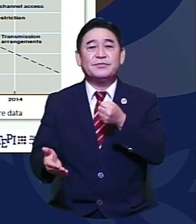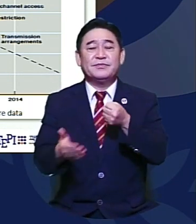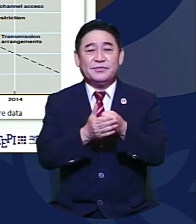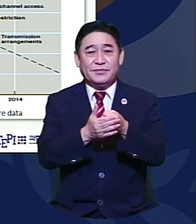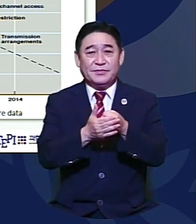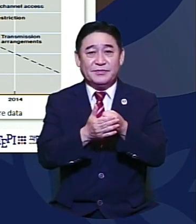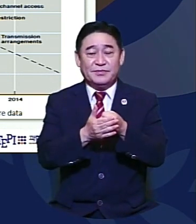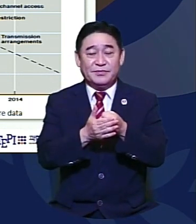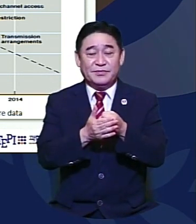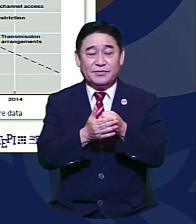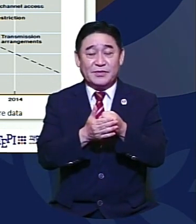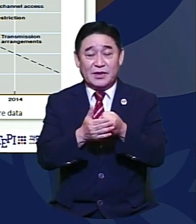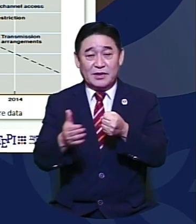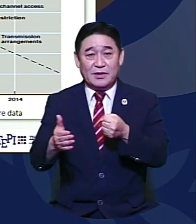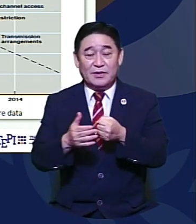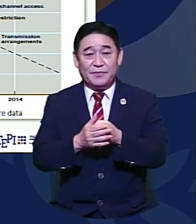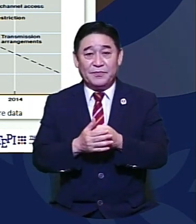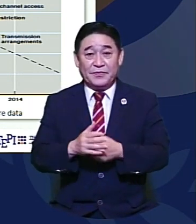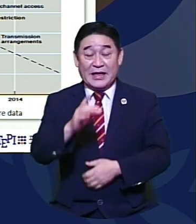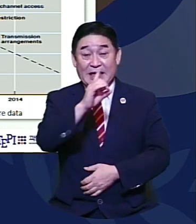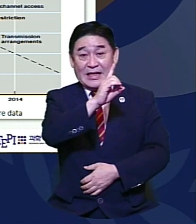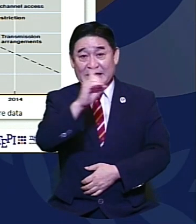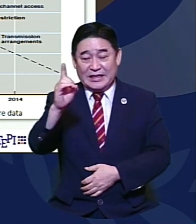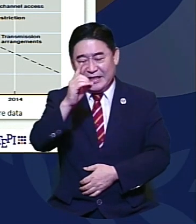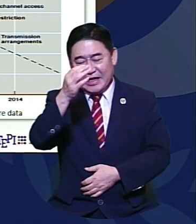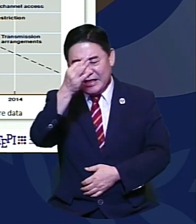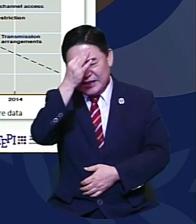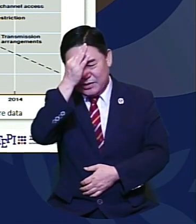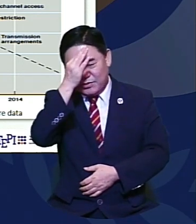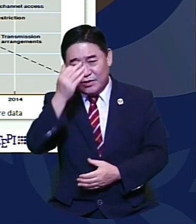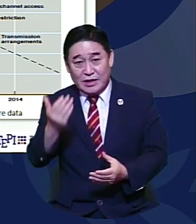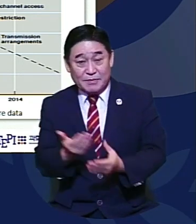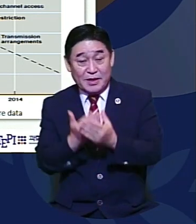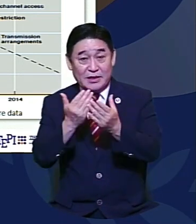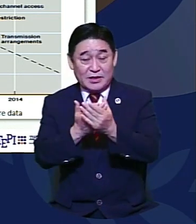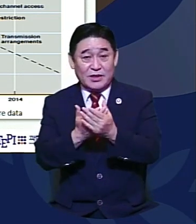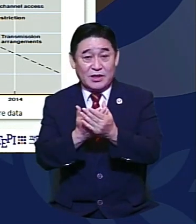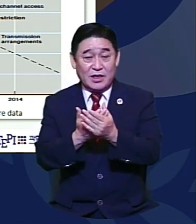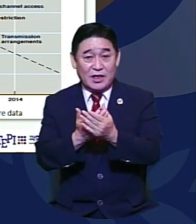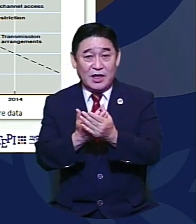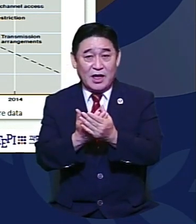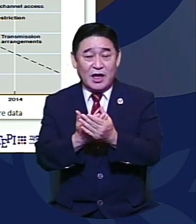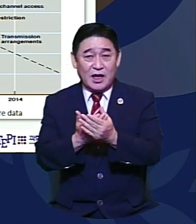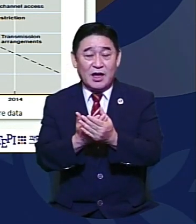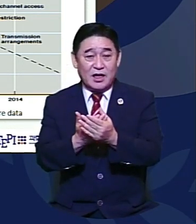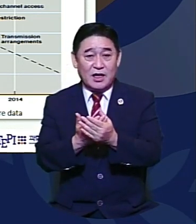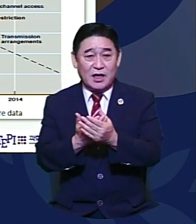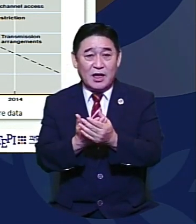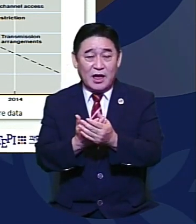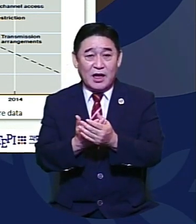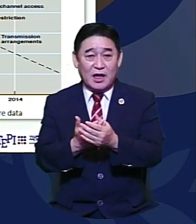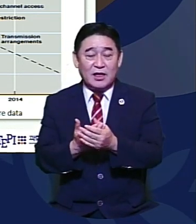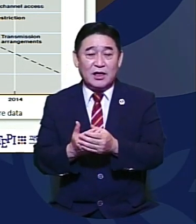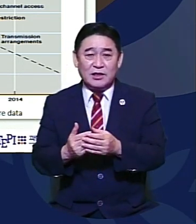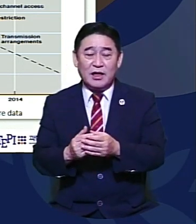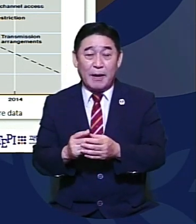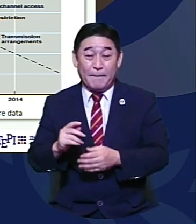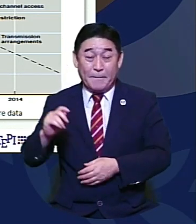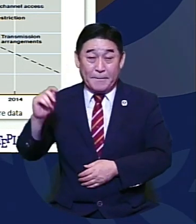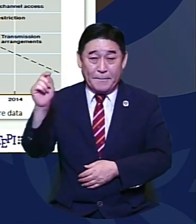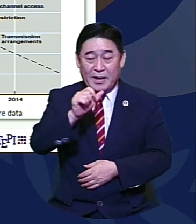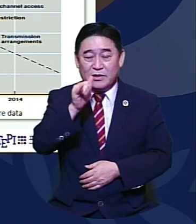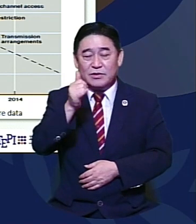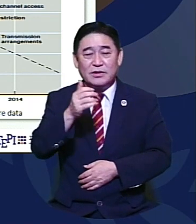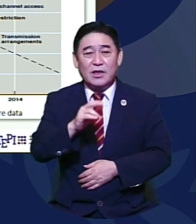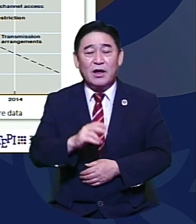of development of digital technology. So if you're left behind in terms of technology, in terms of infrastructure, or in terms